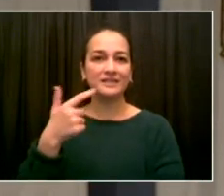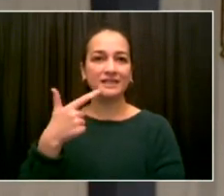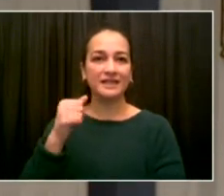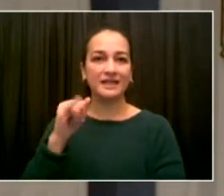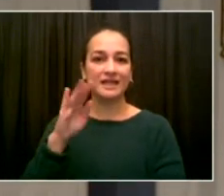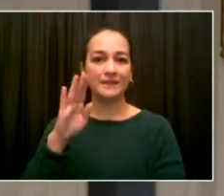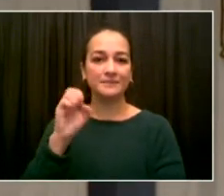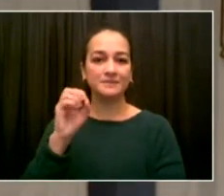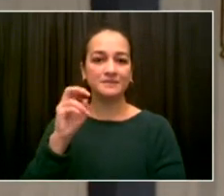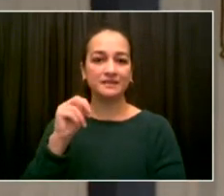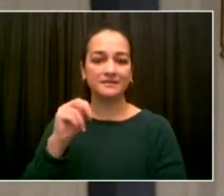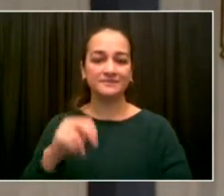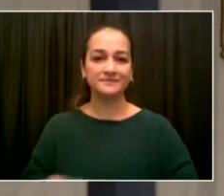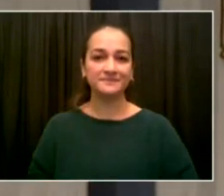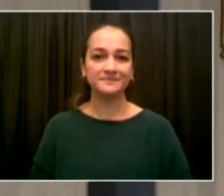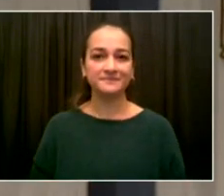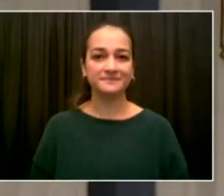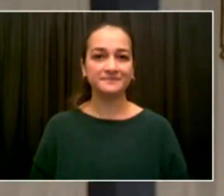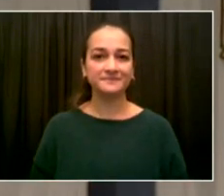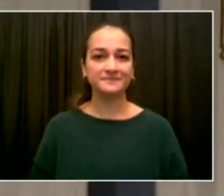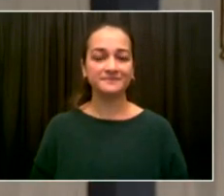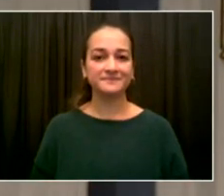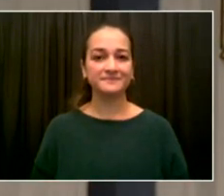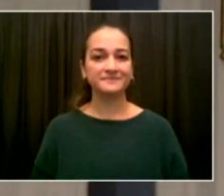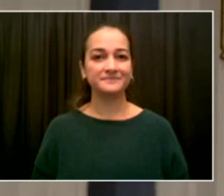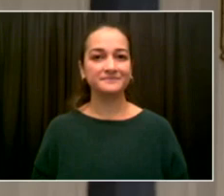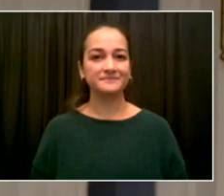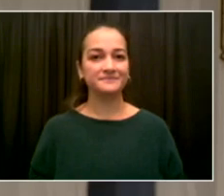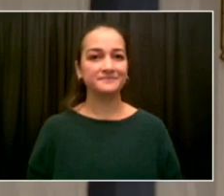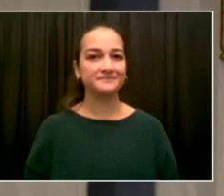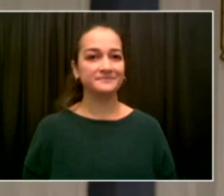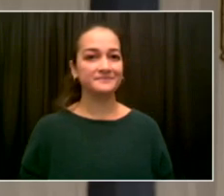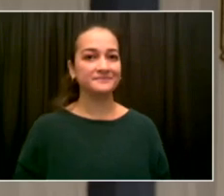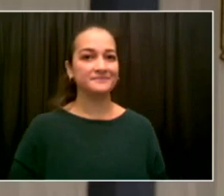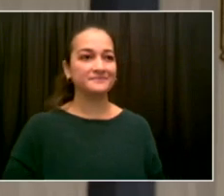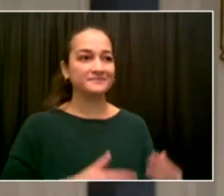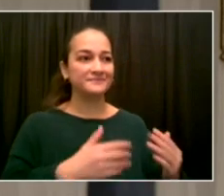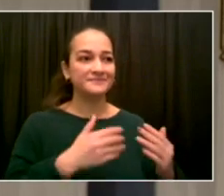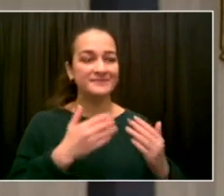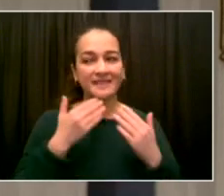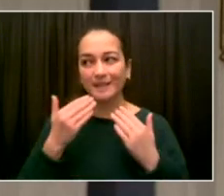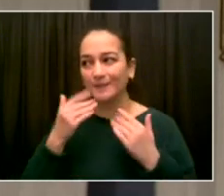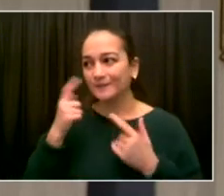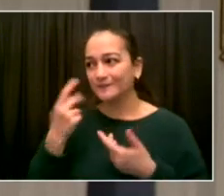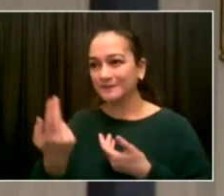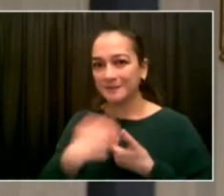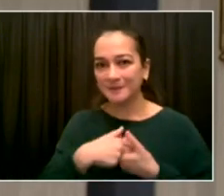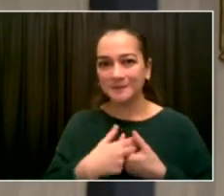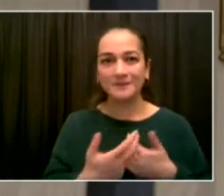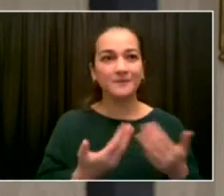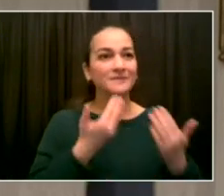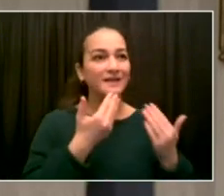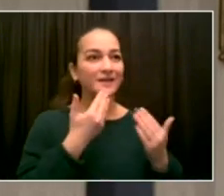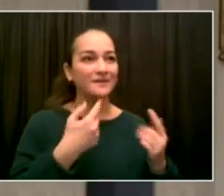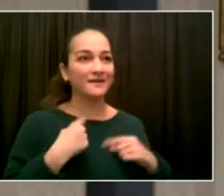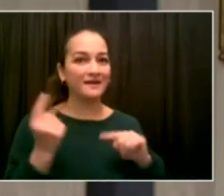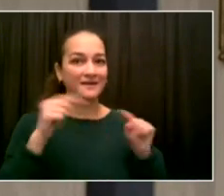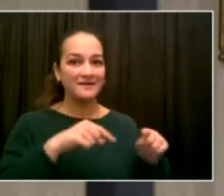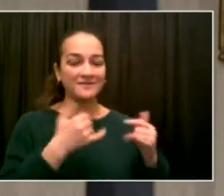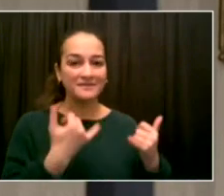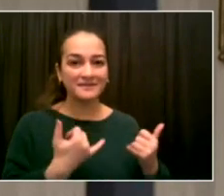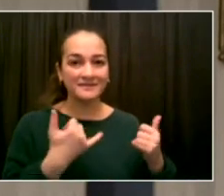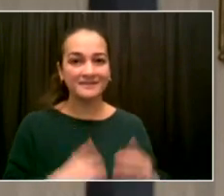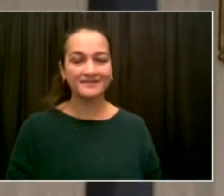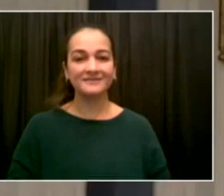here, just supporting all the work you do. I really just admire how you come around every time and